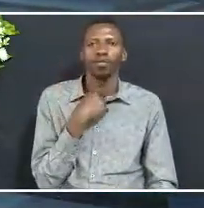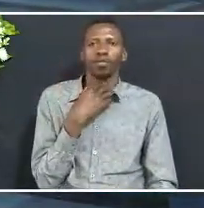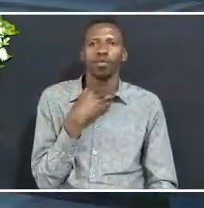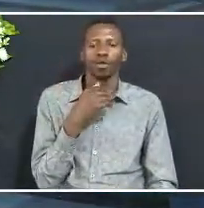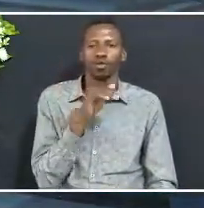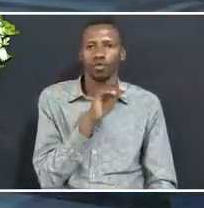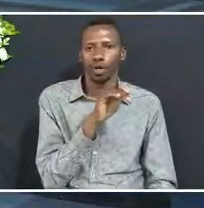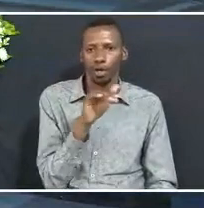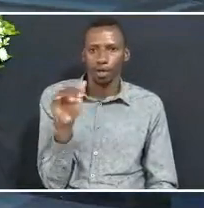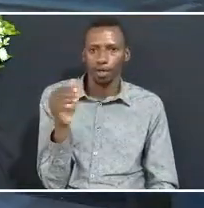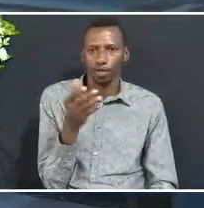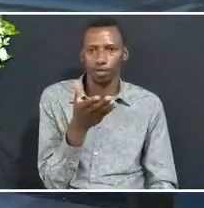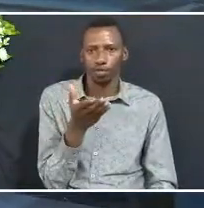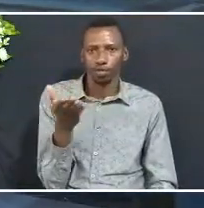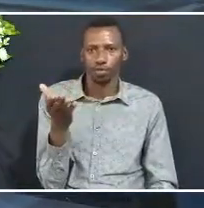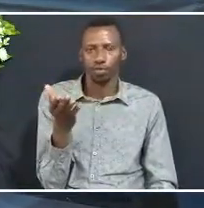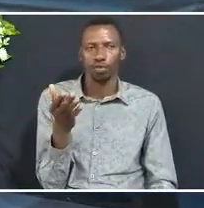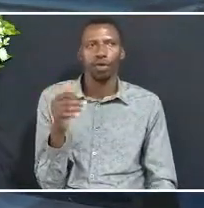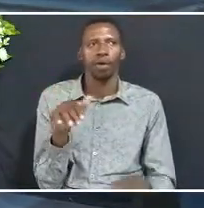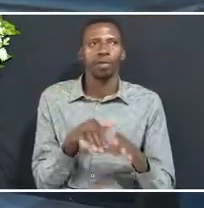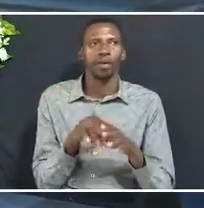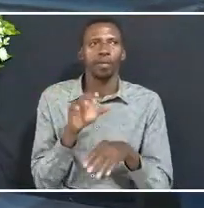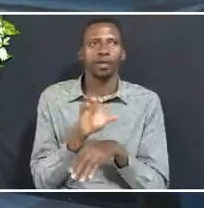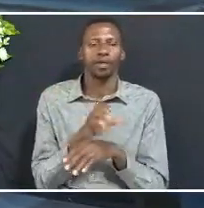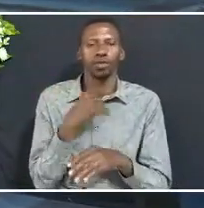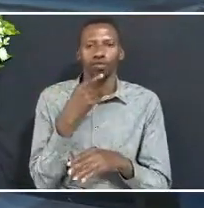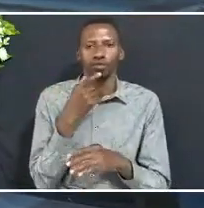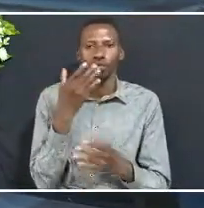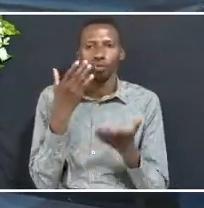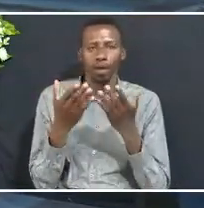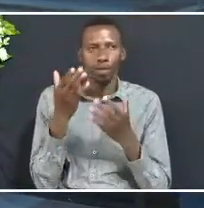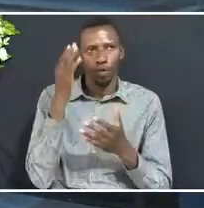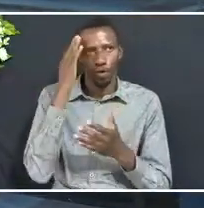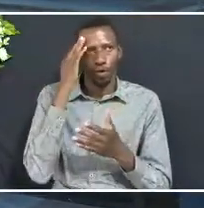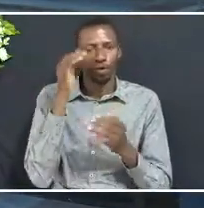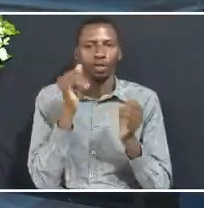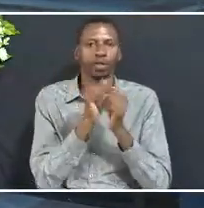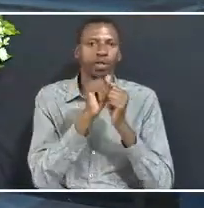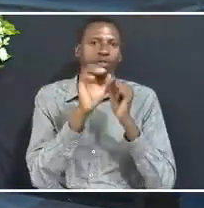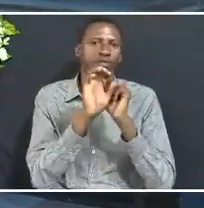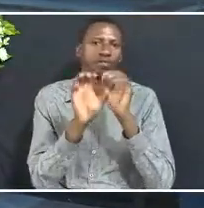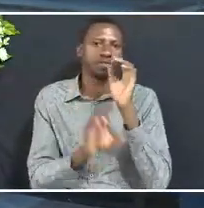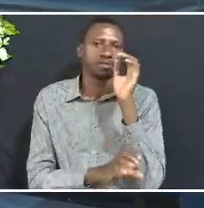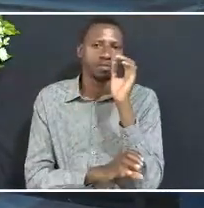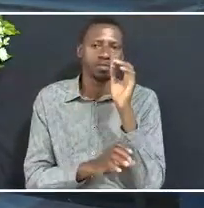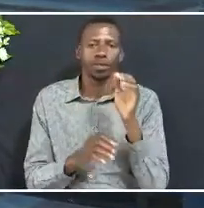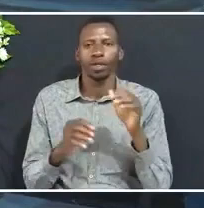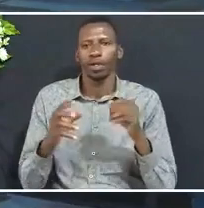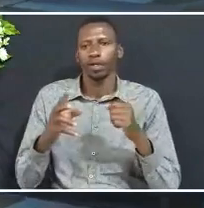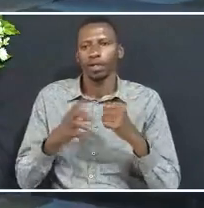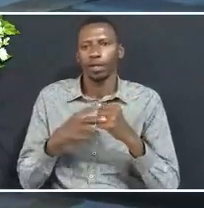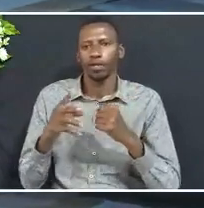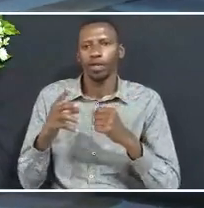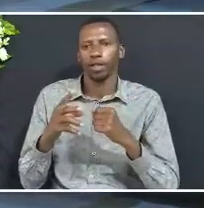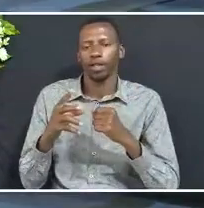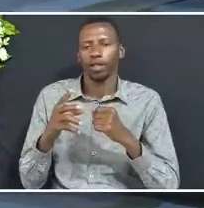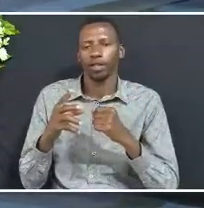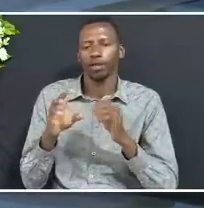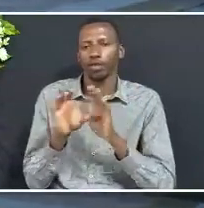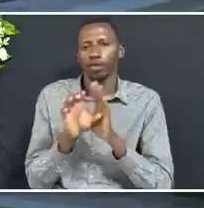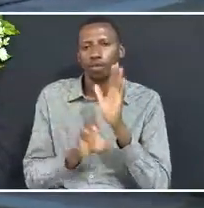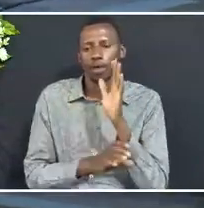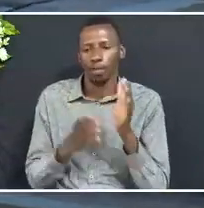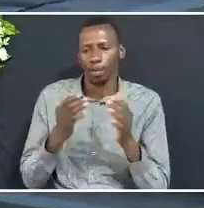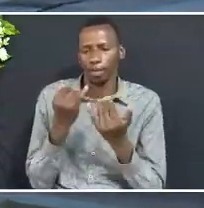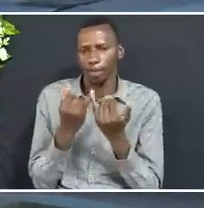challenge you church members. We could be knowing the Ten Commandments, Sabbath commandment. We could be coming to church